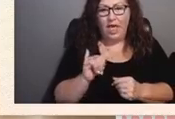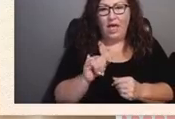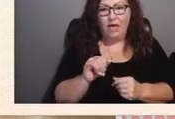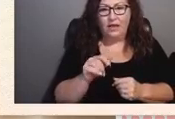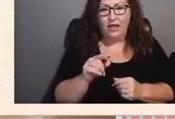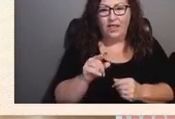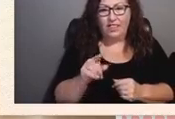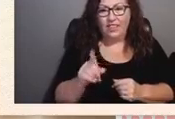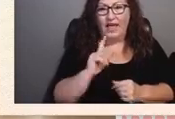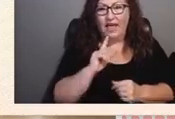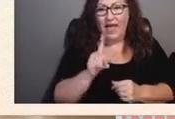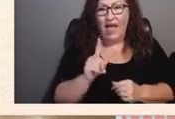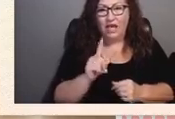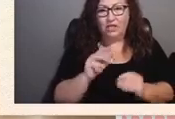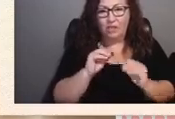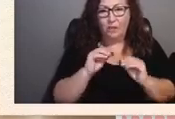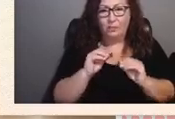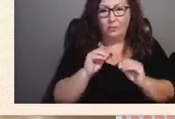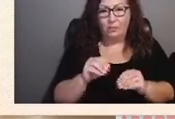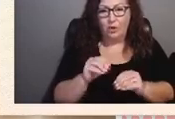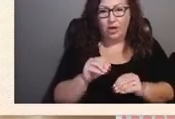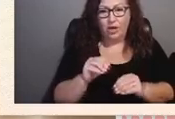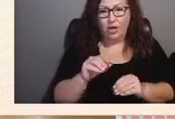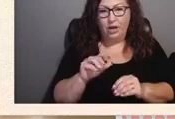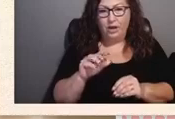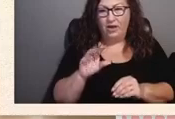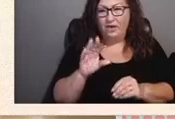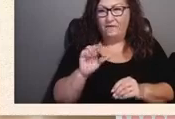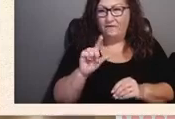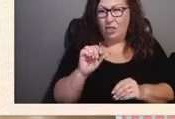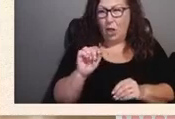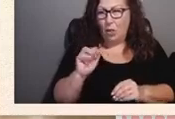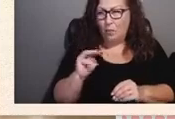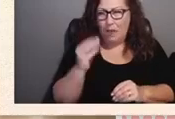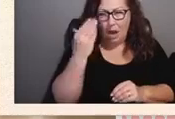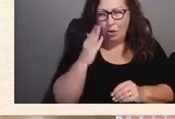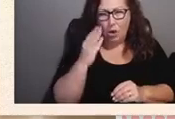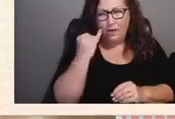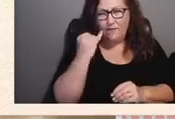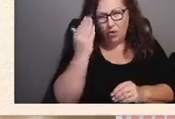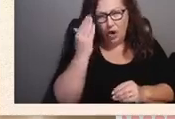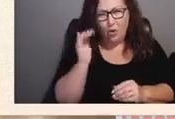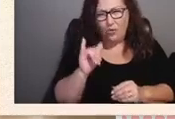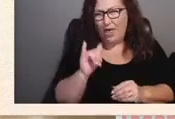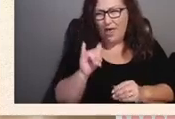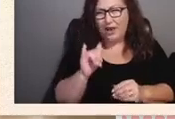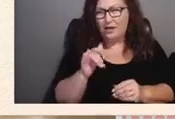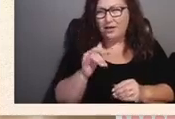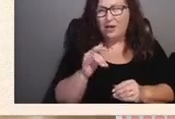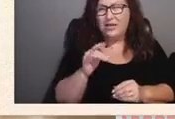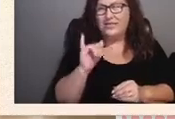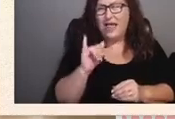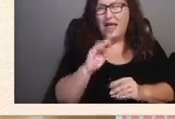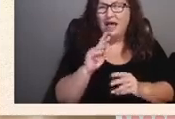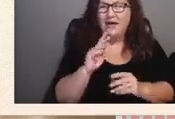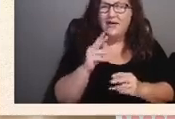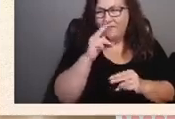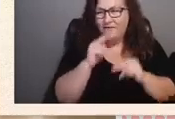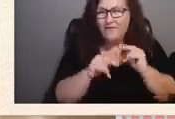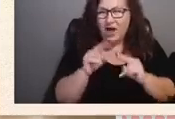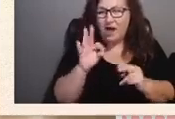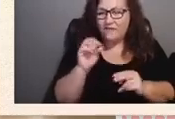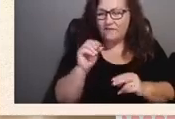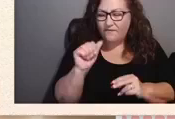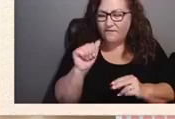actually put phloem in my hair. I don't know if you know what phloem is, but it's like It's like a fun, like kind of foam that can be bent and twisted. They put it